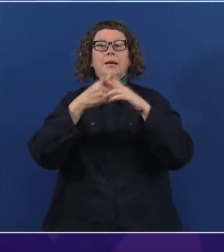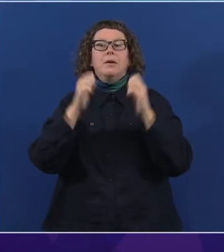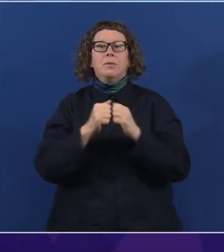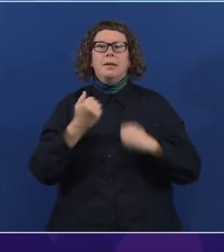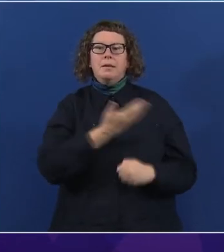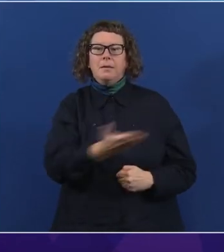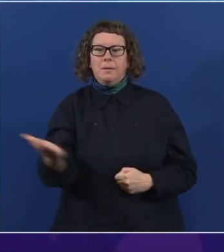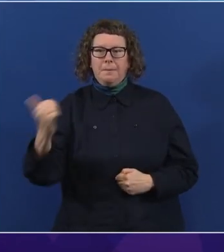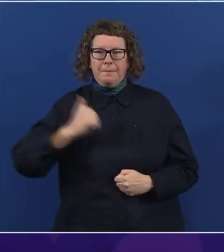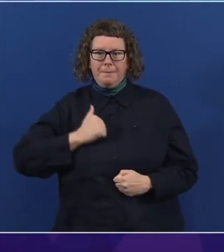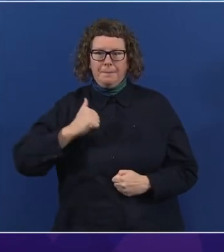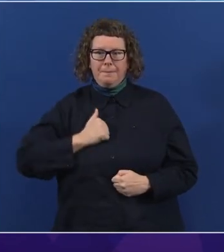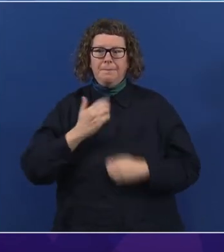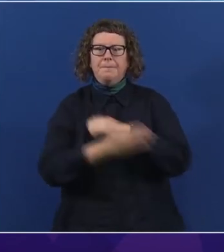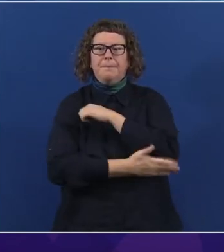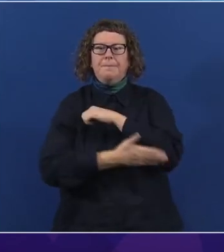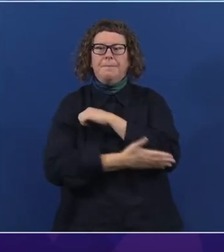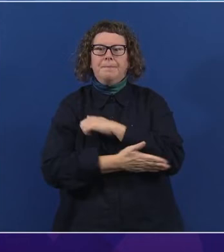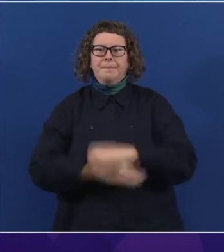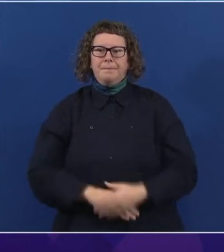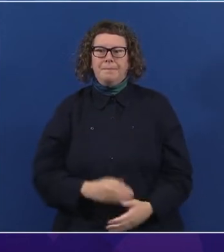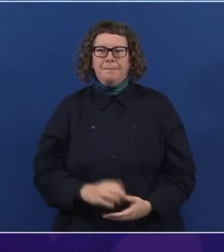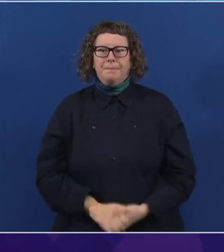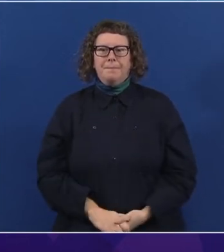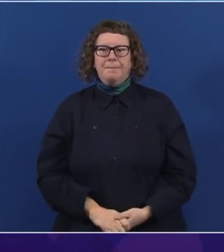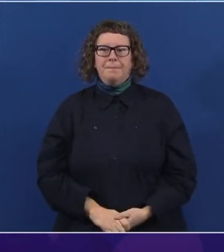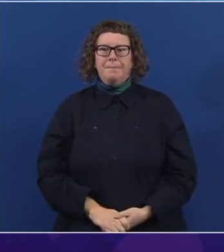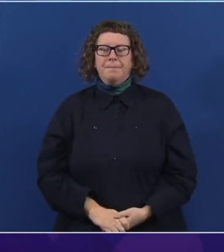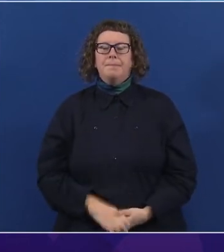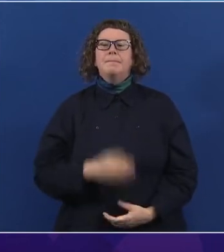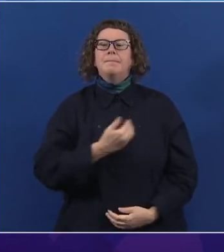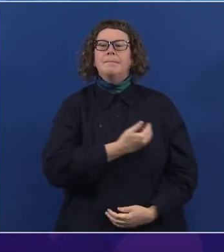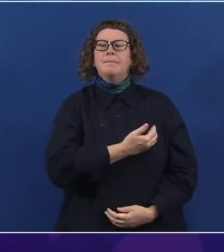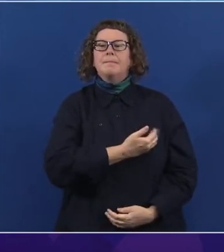singing of the national anthem. Oh,